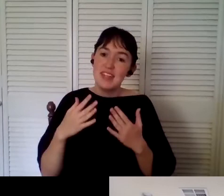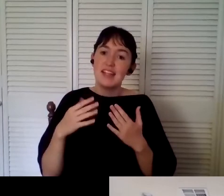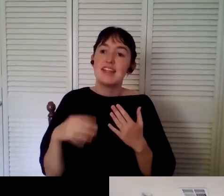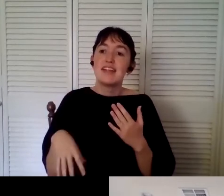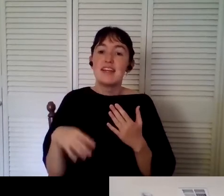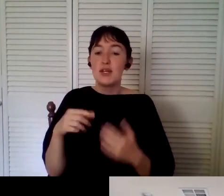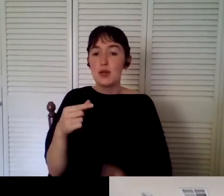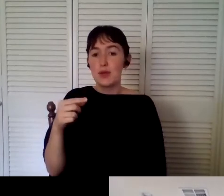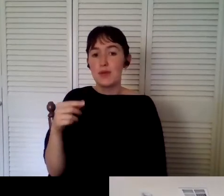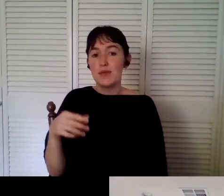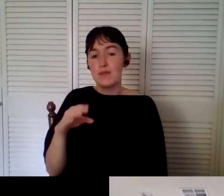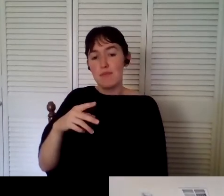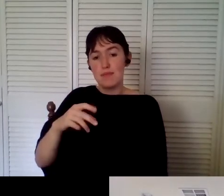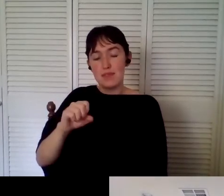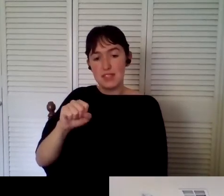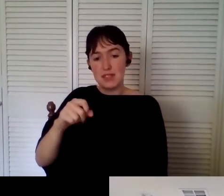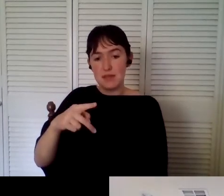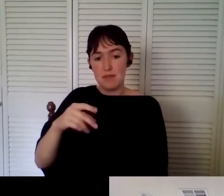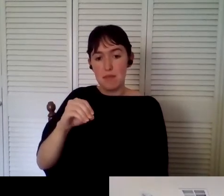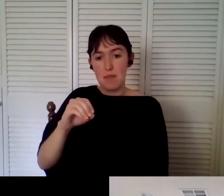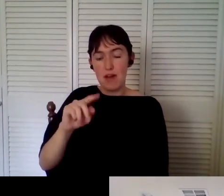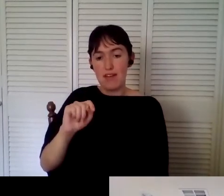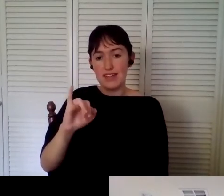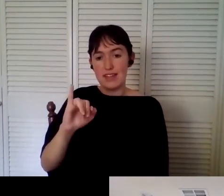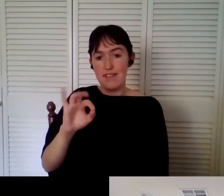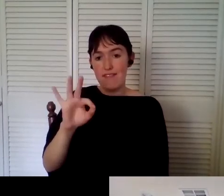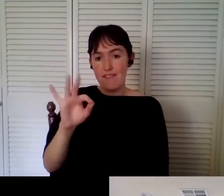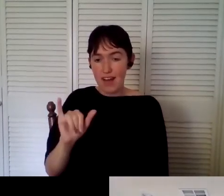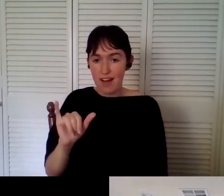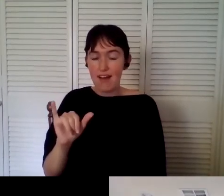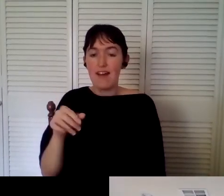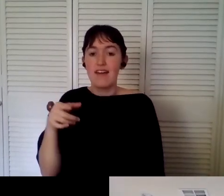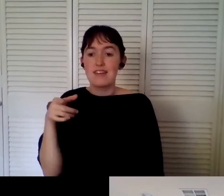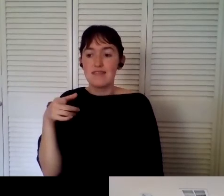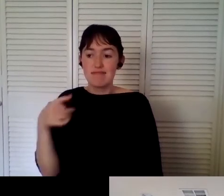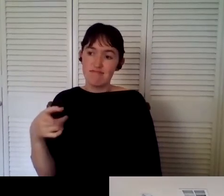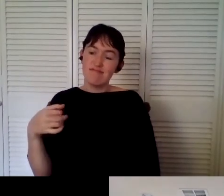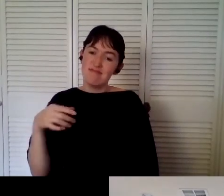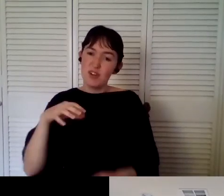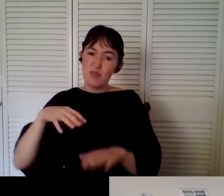that in the chat as well. Episodes 9 and 10 were my